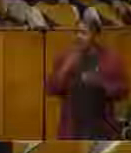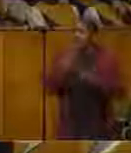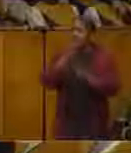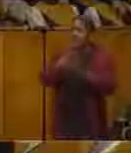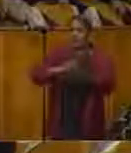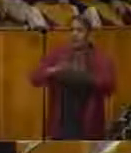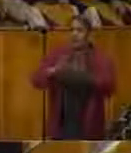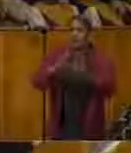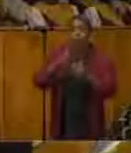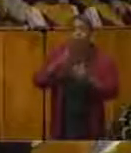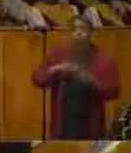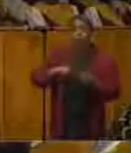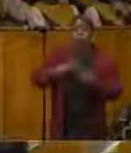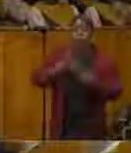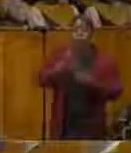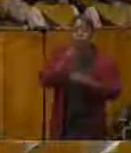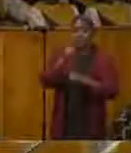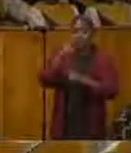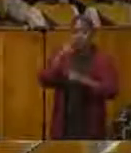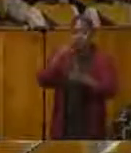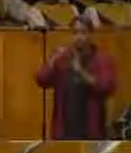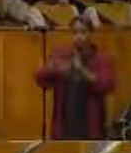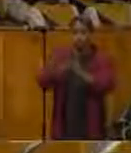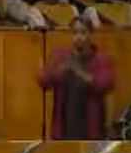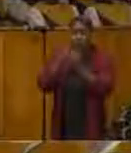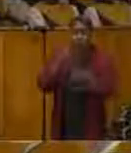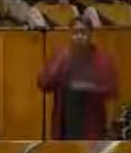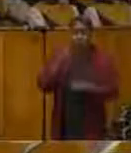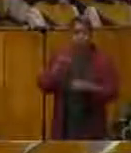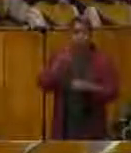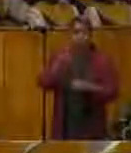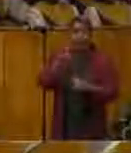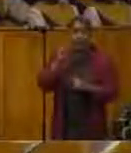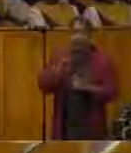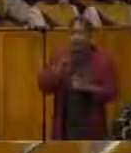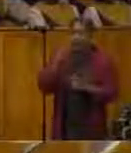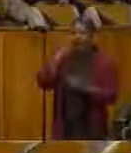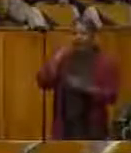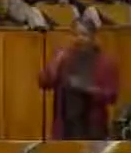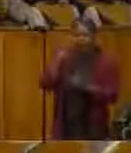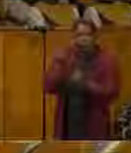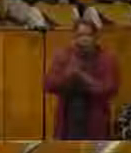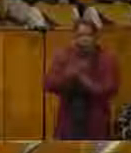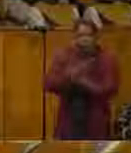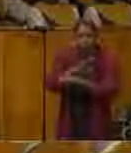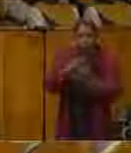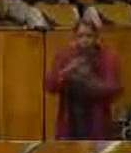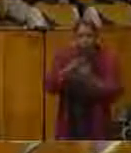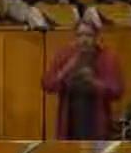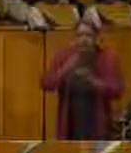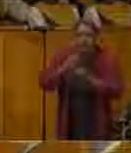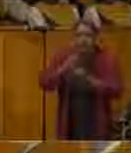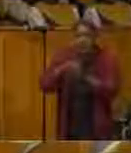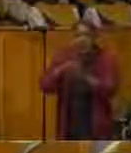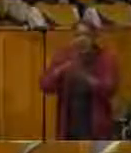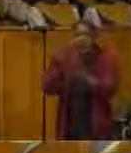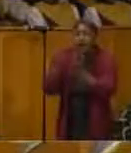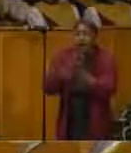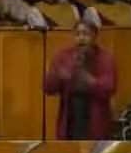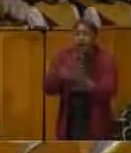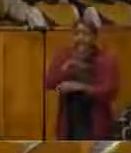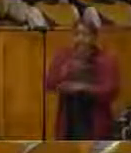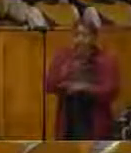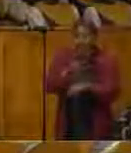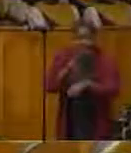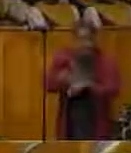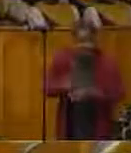white supremacists who read the book of Jeremiah, Judy, and saw all the commandments of God against African